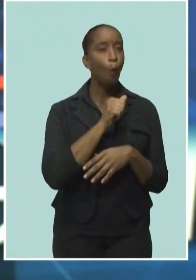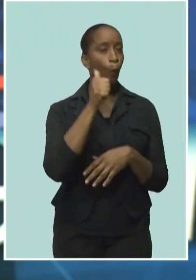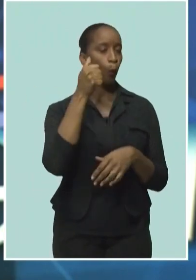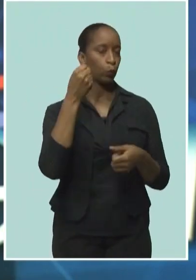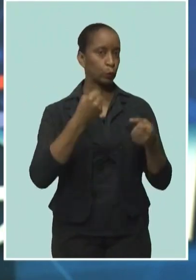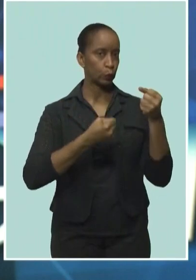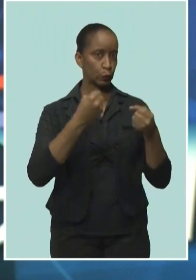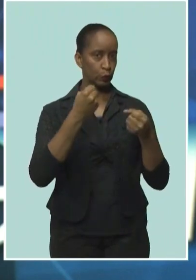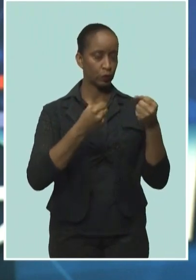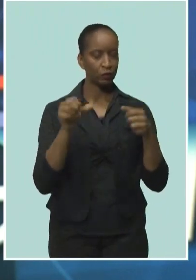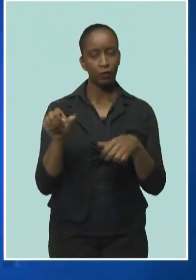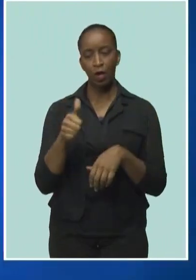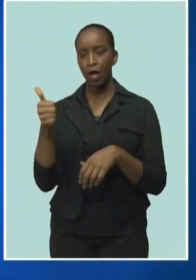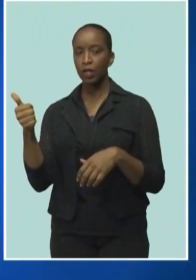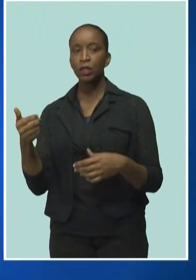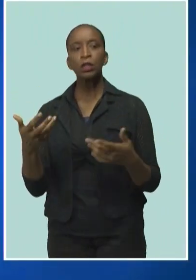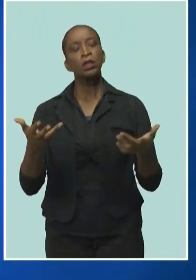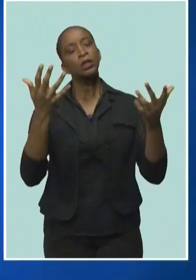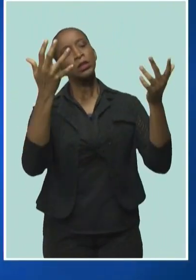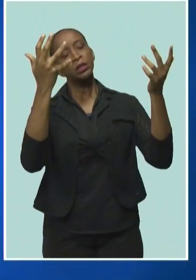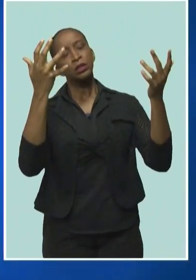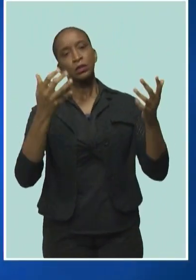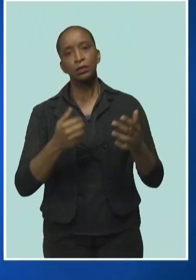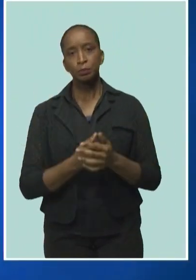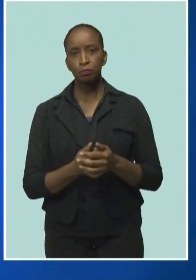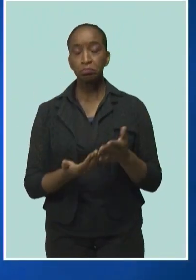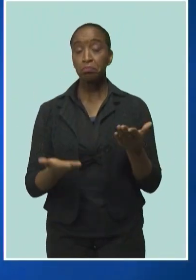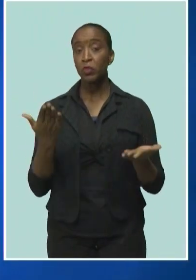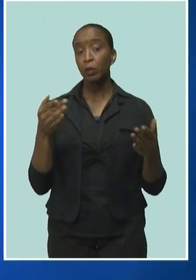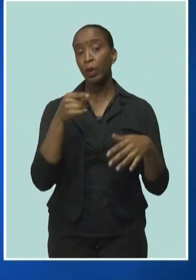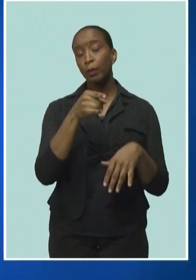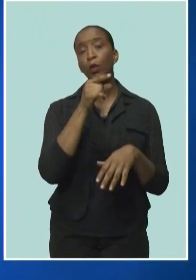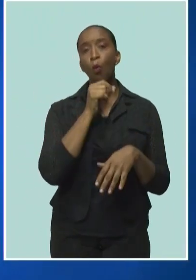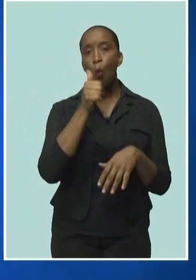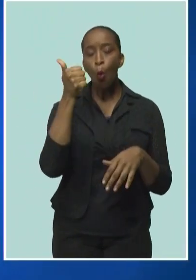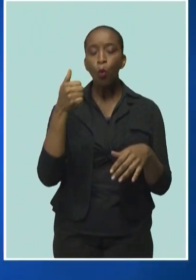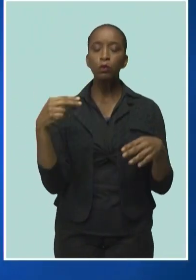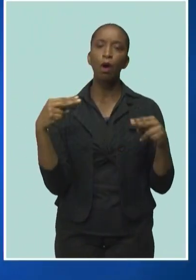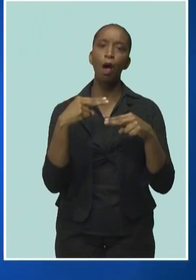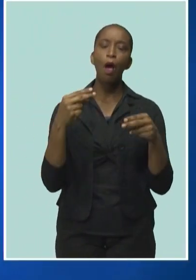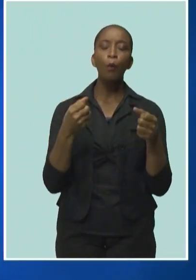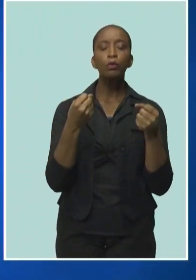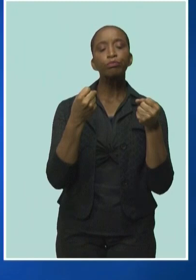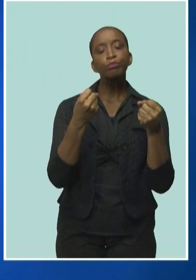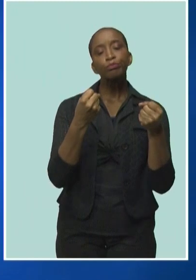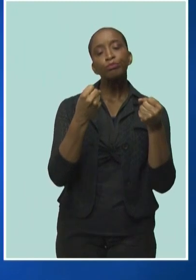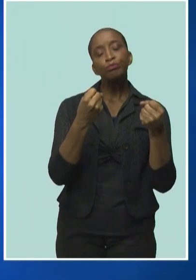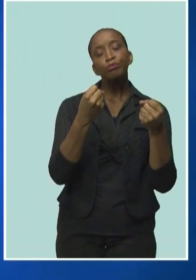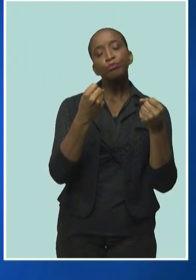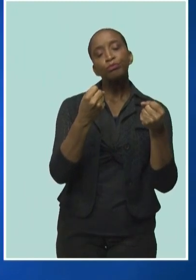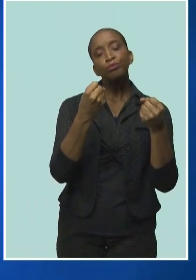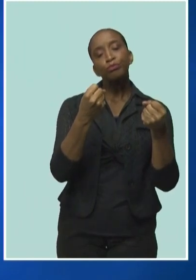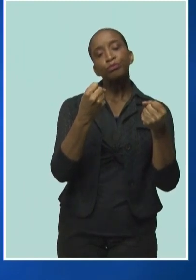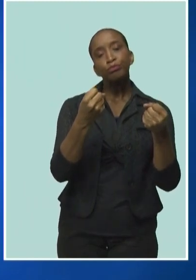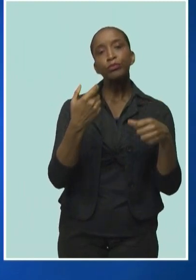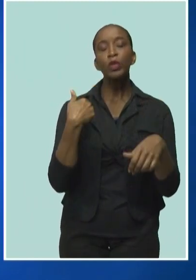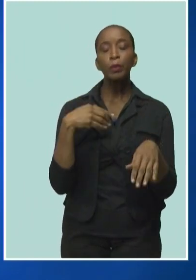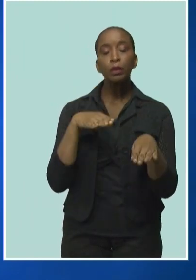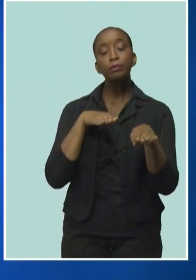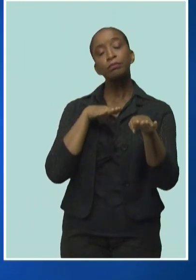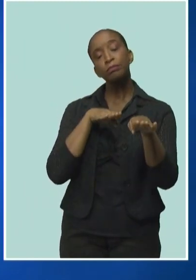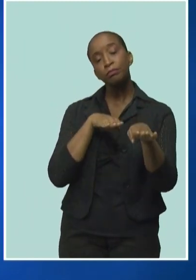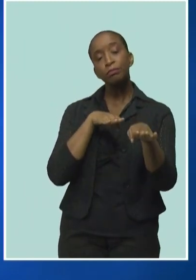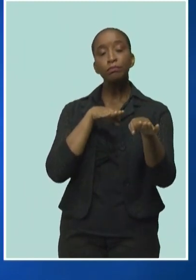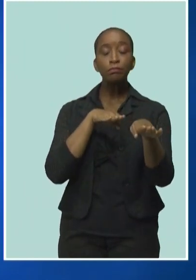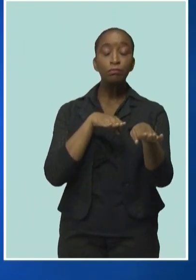driver. You might be driving behind the older person and taking the time going out the highway. But the person behind you now,